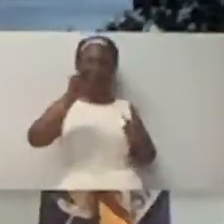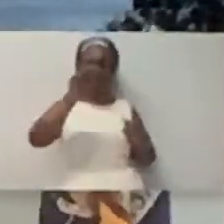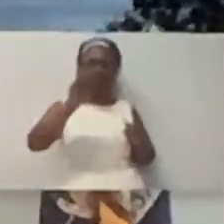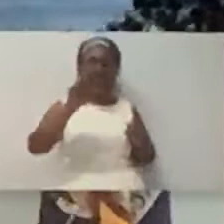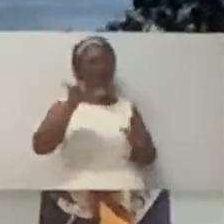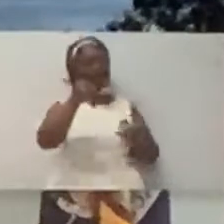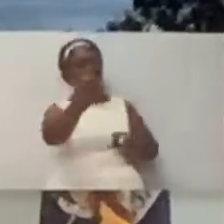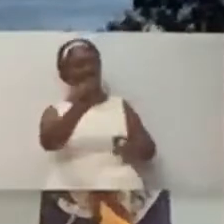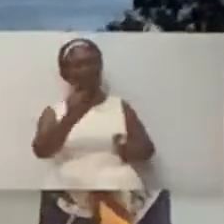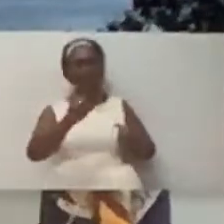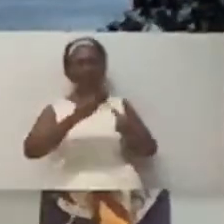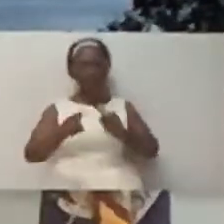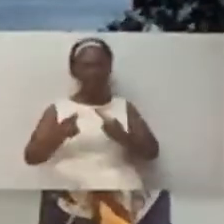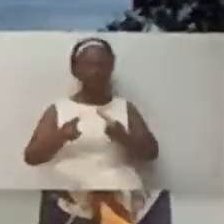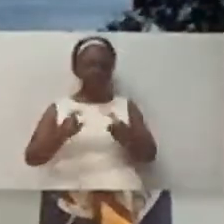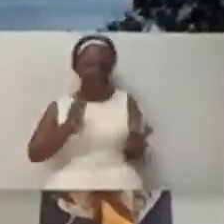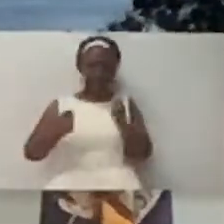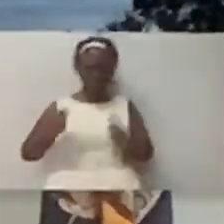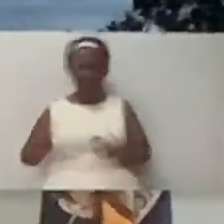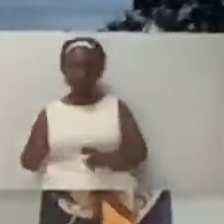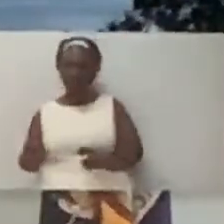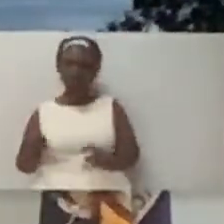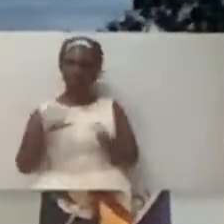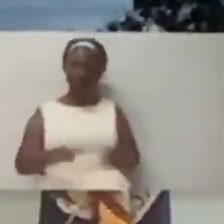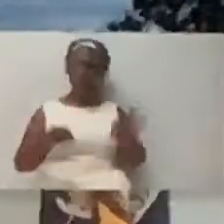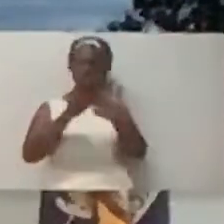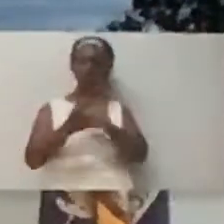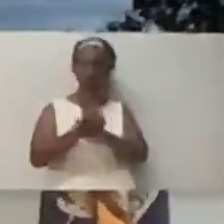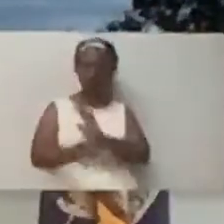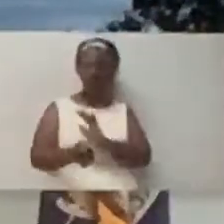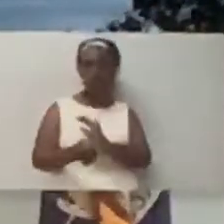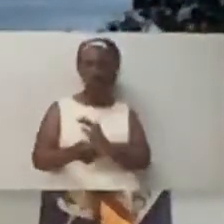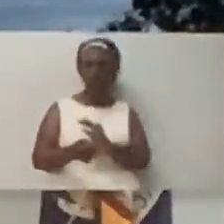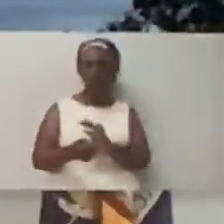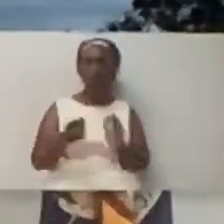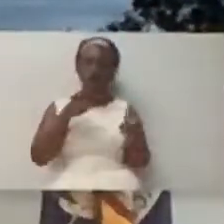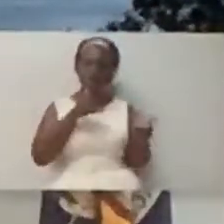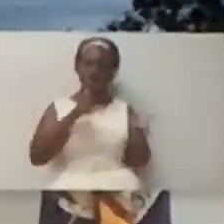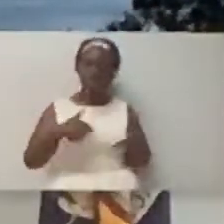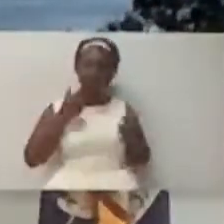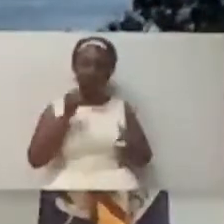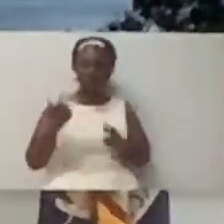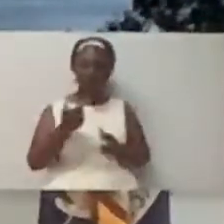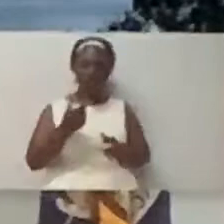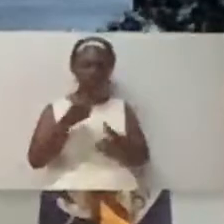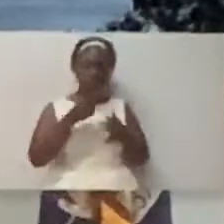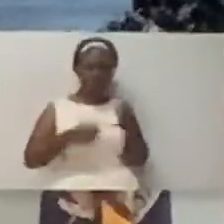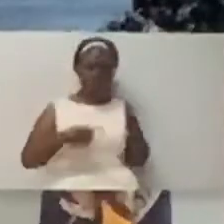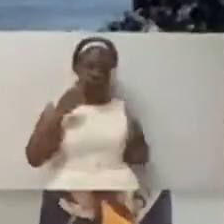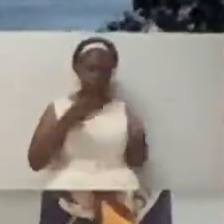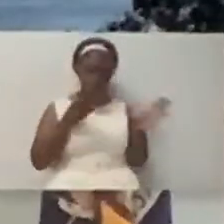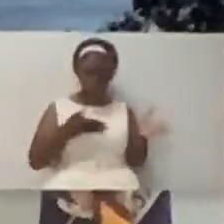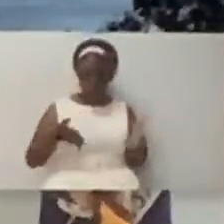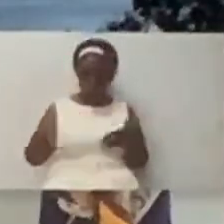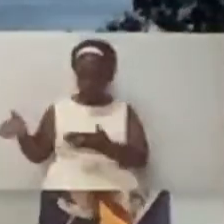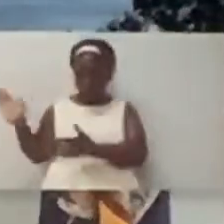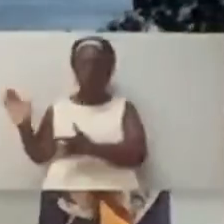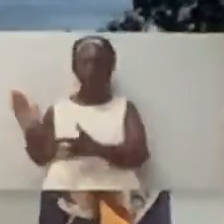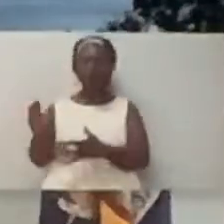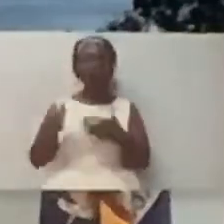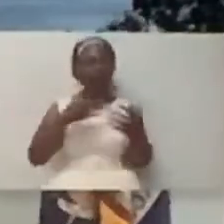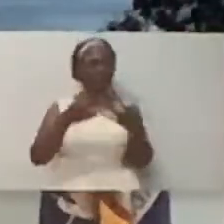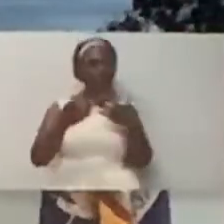action is a necessary skill. Life does not always go according to plan. So we must learn to find the silver lining even in the face